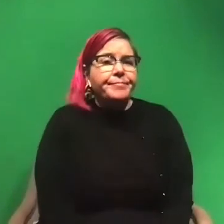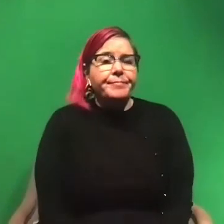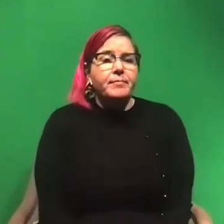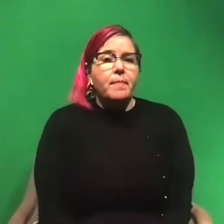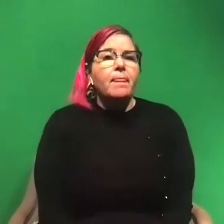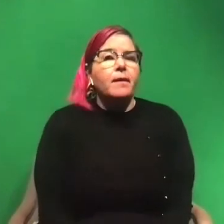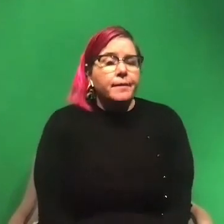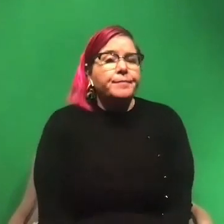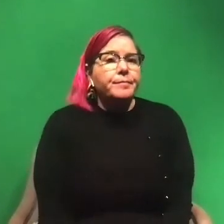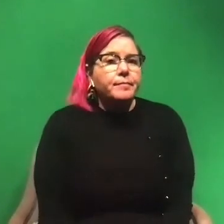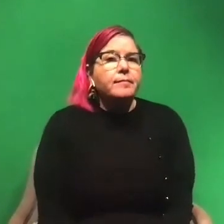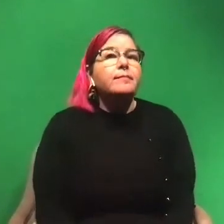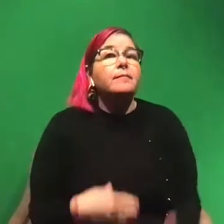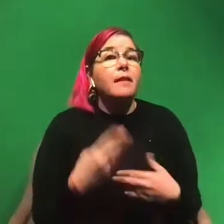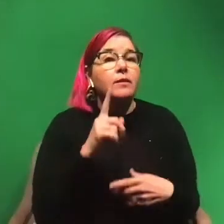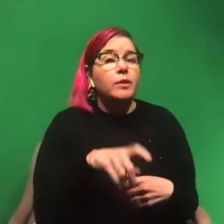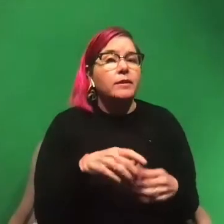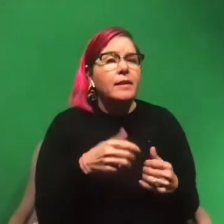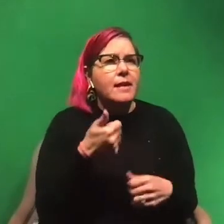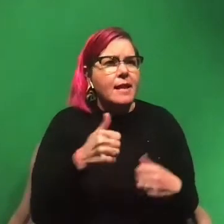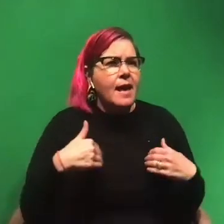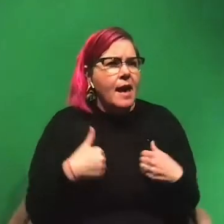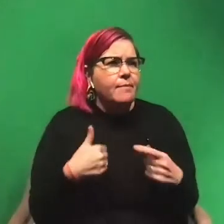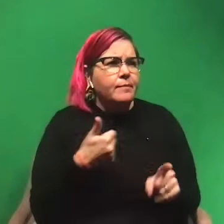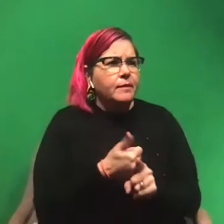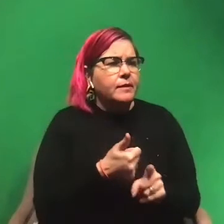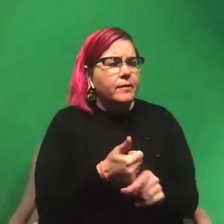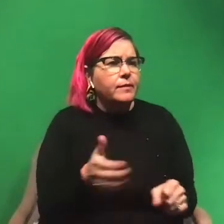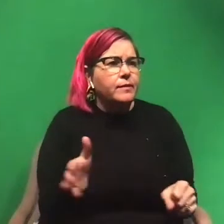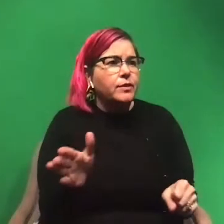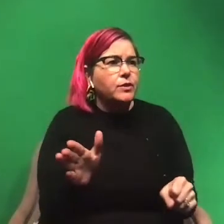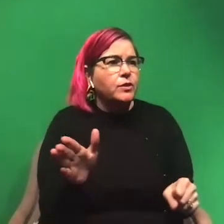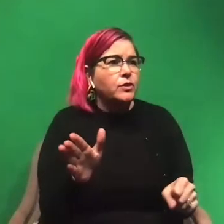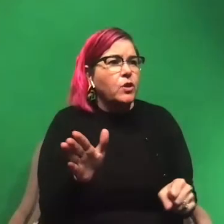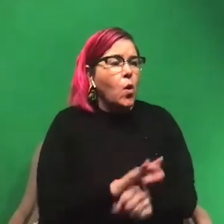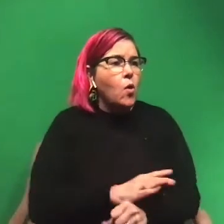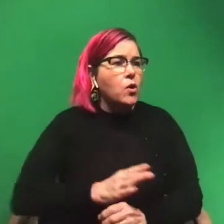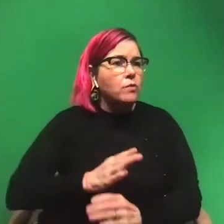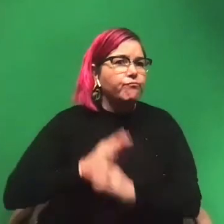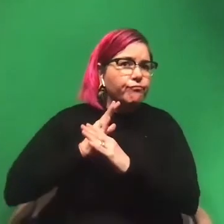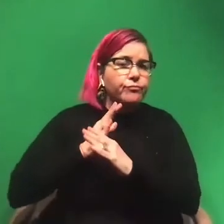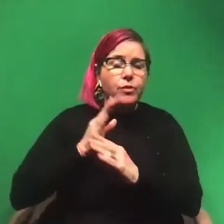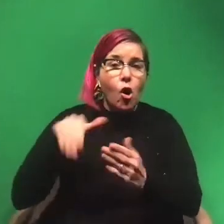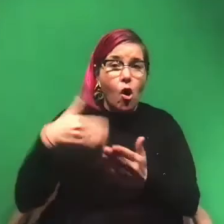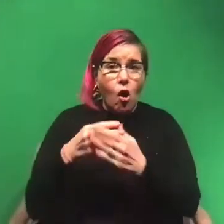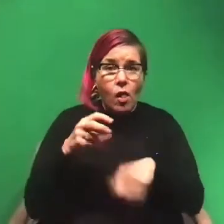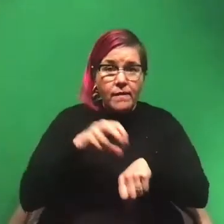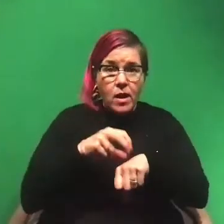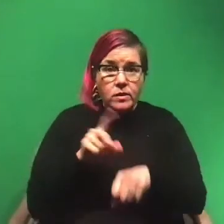right, awesome. The next question is, are there any animals that are completely not affected by viruses at all?